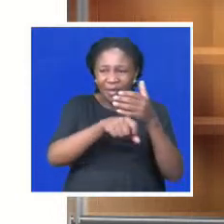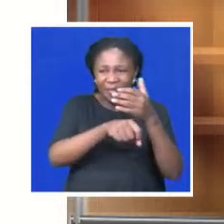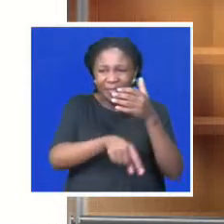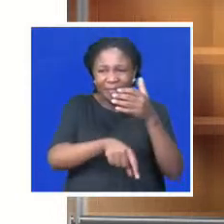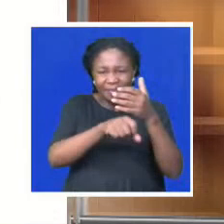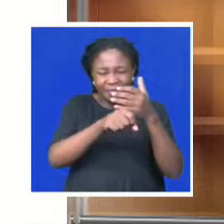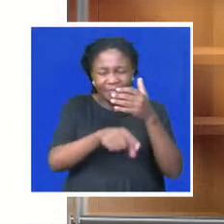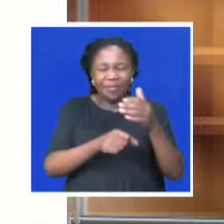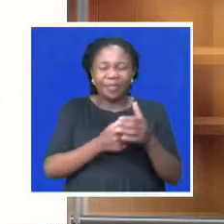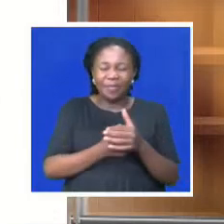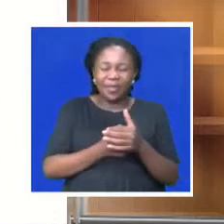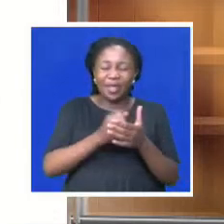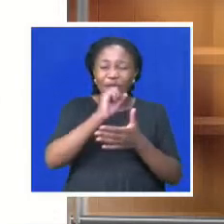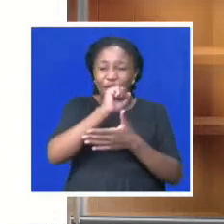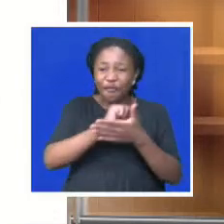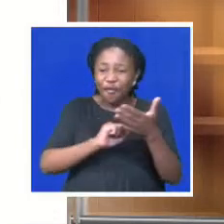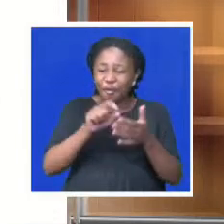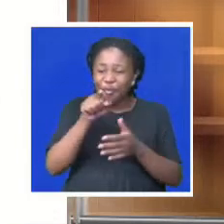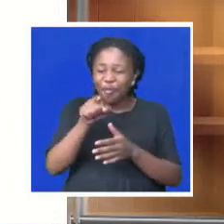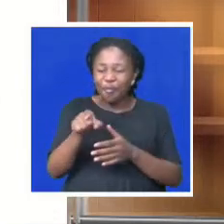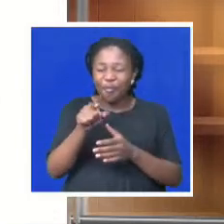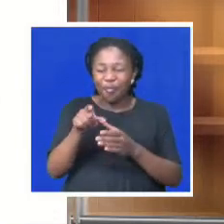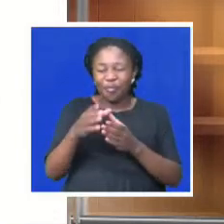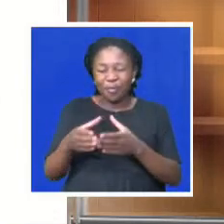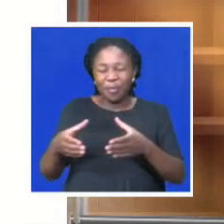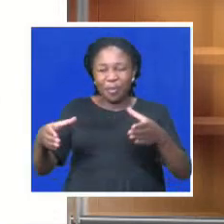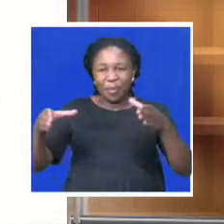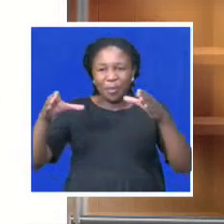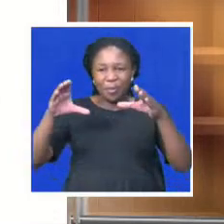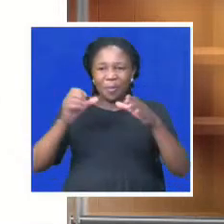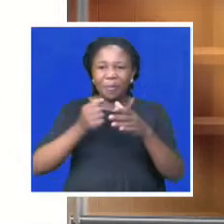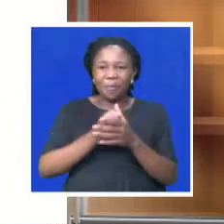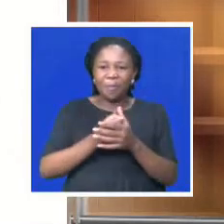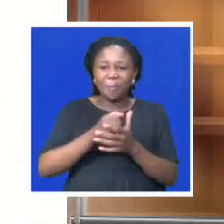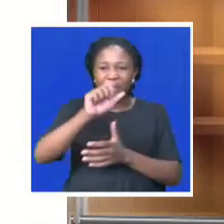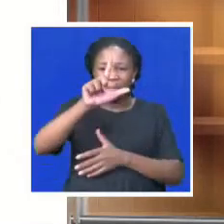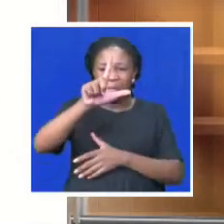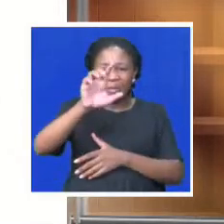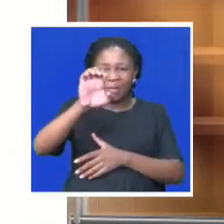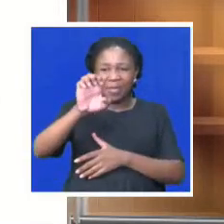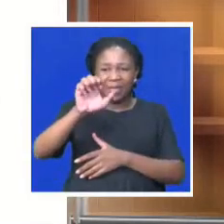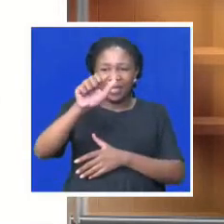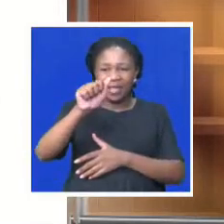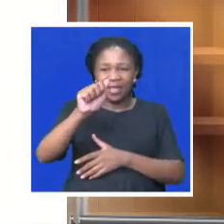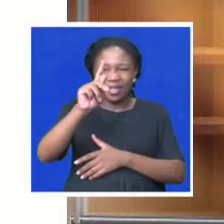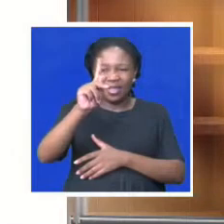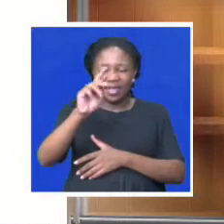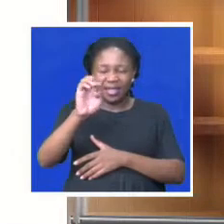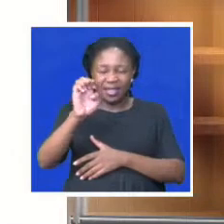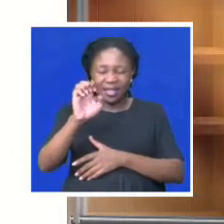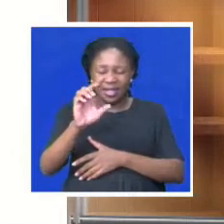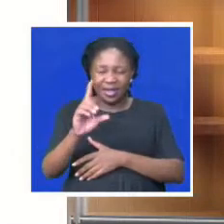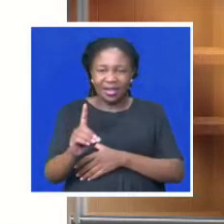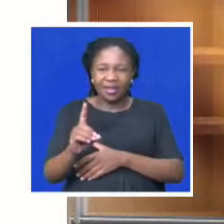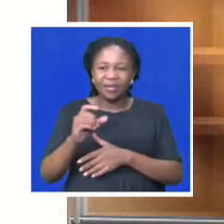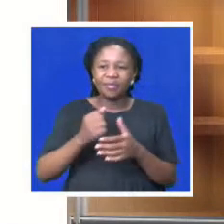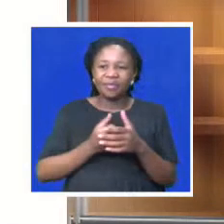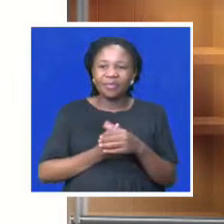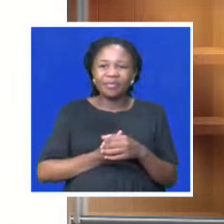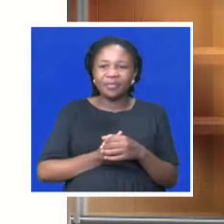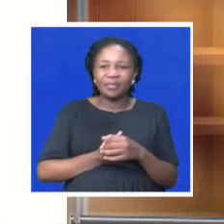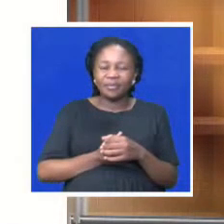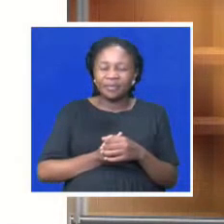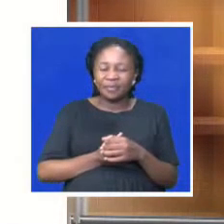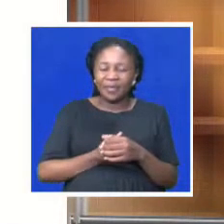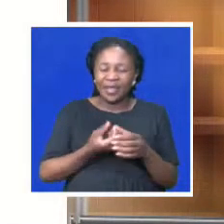water oozing from the clay pot, but they say the water leaked. Let's continue, dear Lena. We are looking